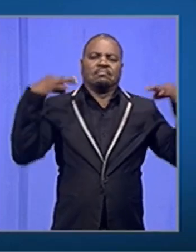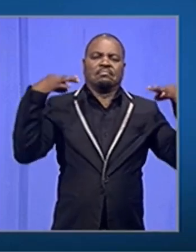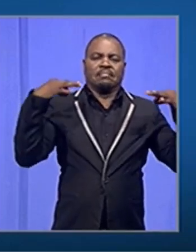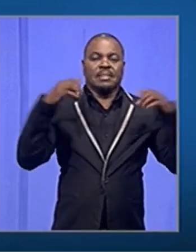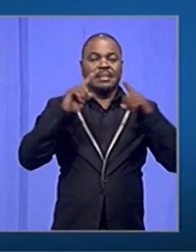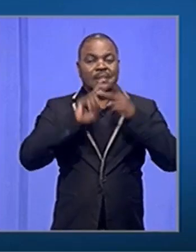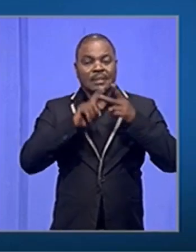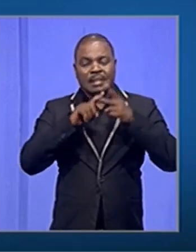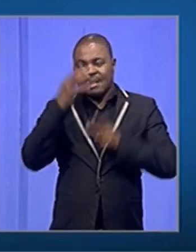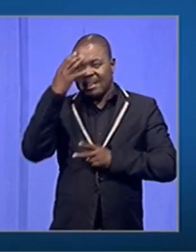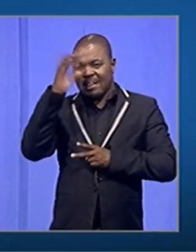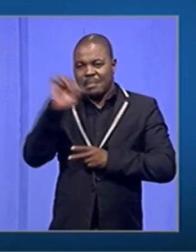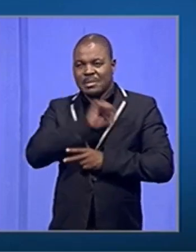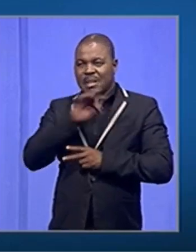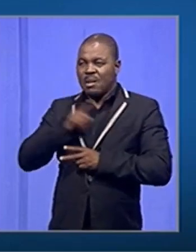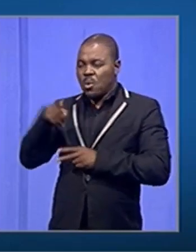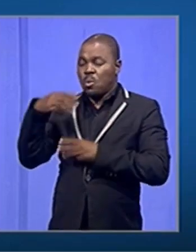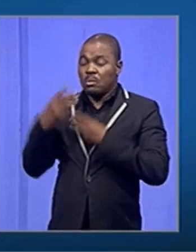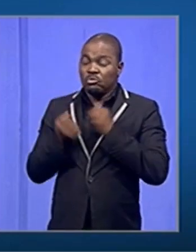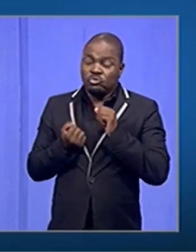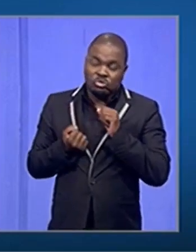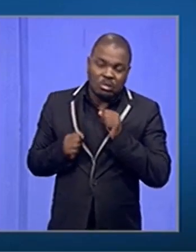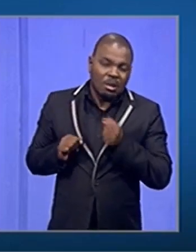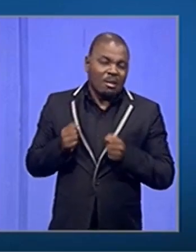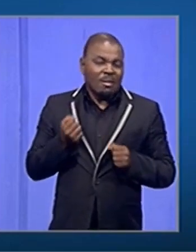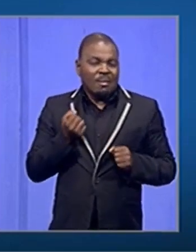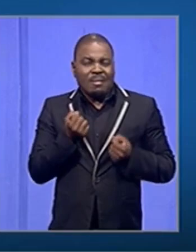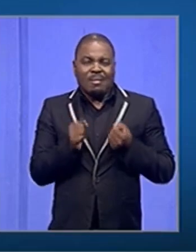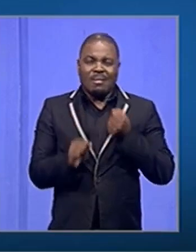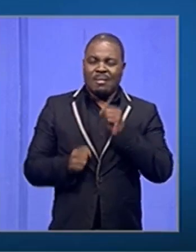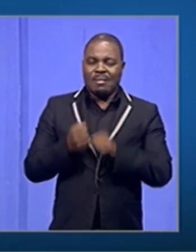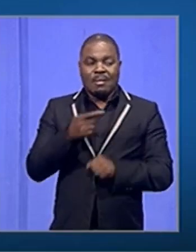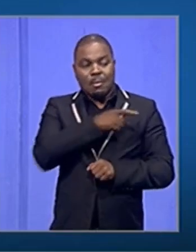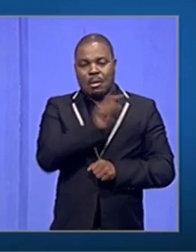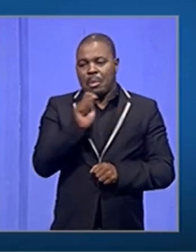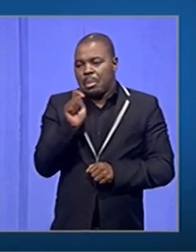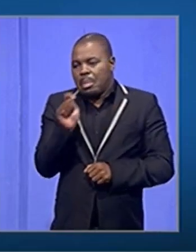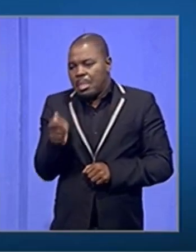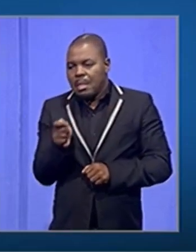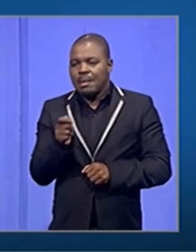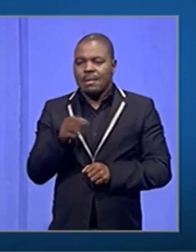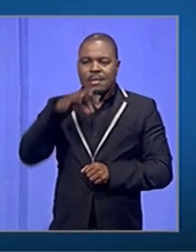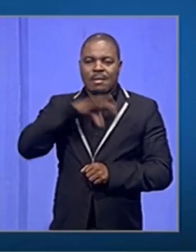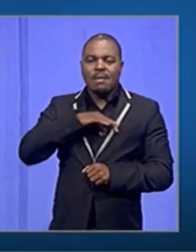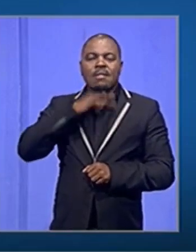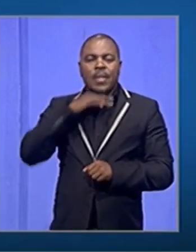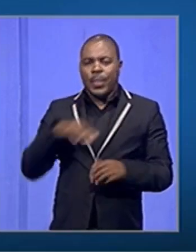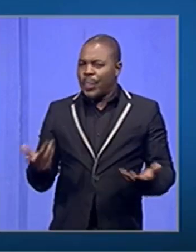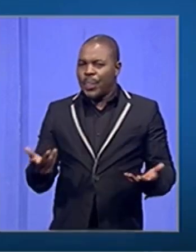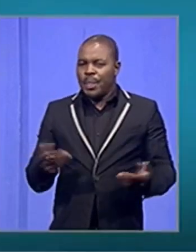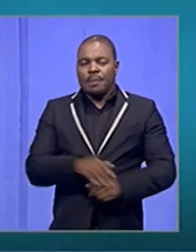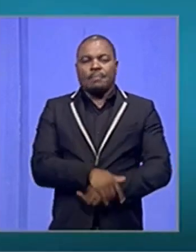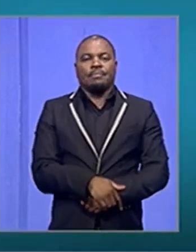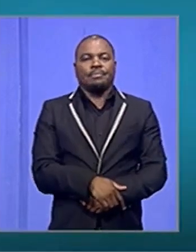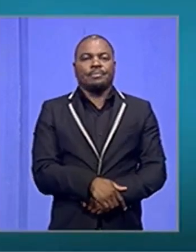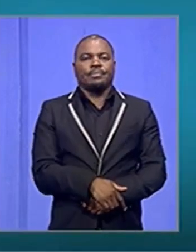bašomedi ba mmušo ba goga ka kgara ba palelwa ke go ba lefela meputso ya go bonala.